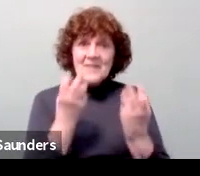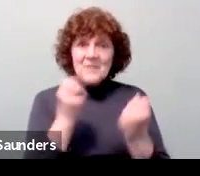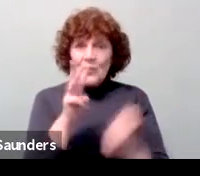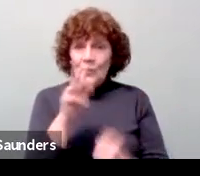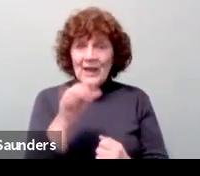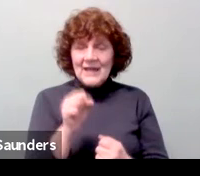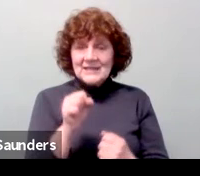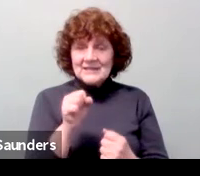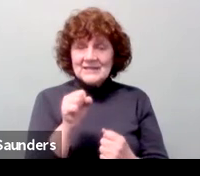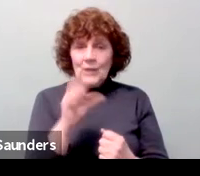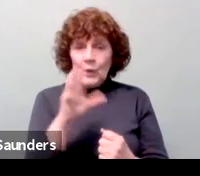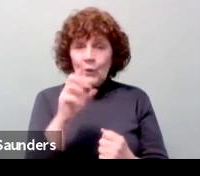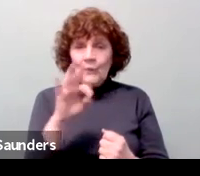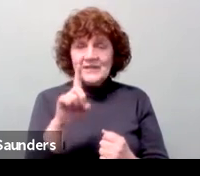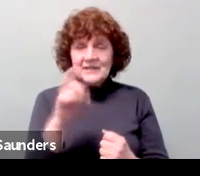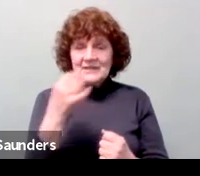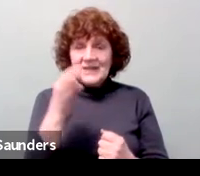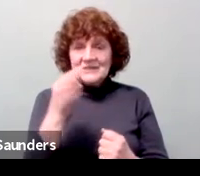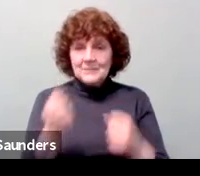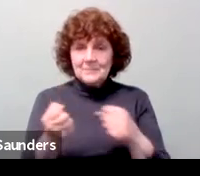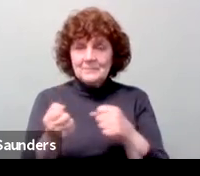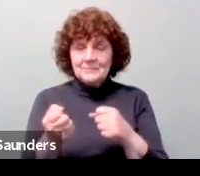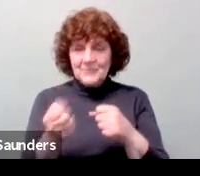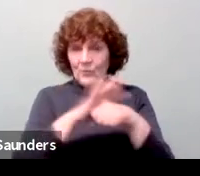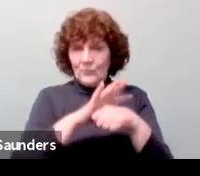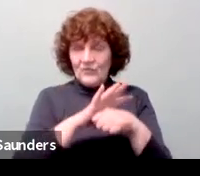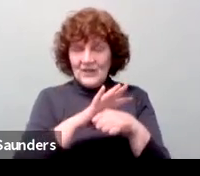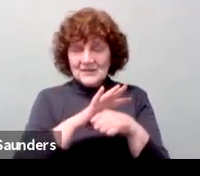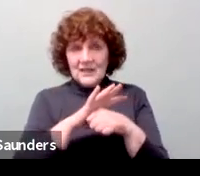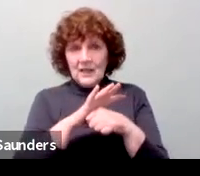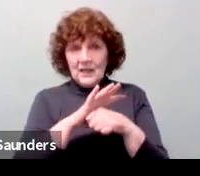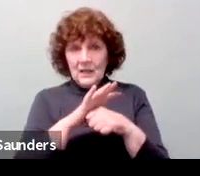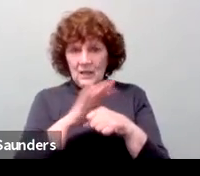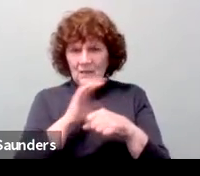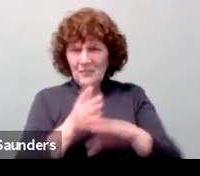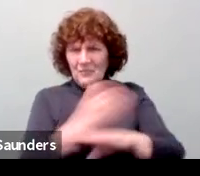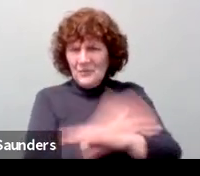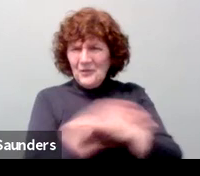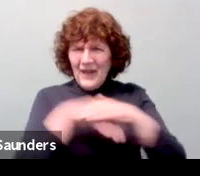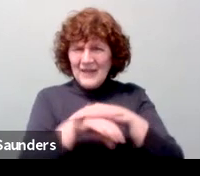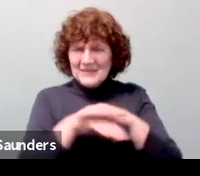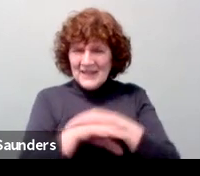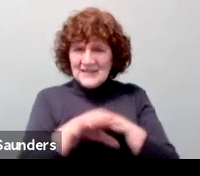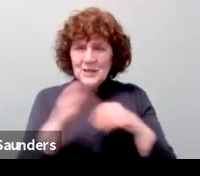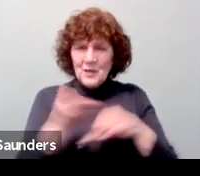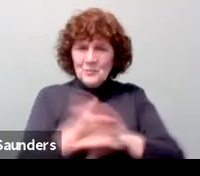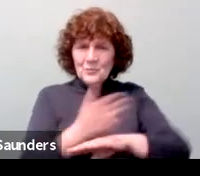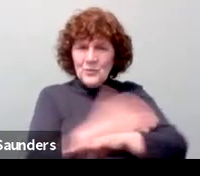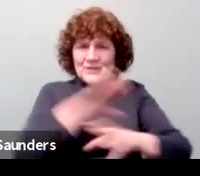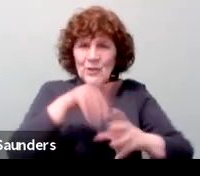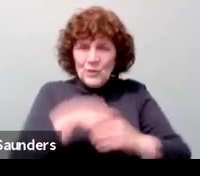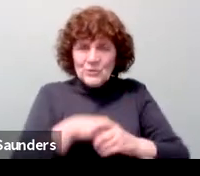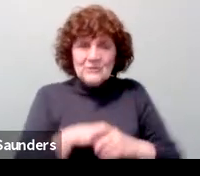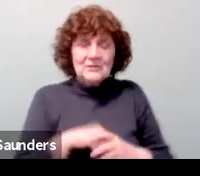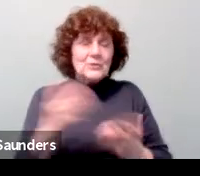pandemic has actually vastly improved access and inclusion. And so the question is going to be, to